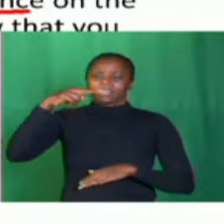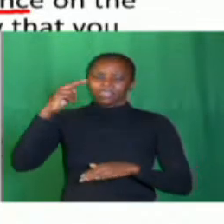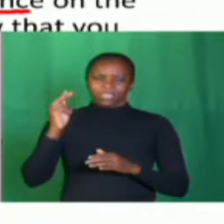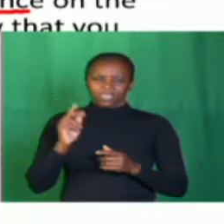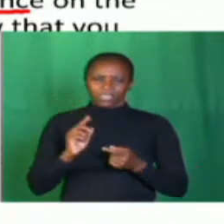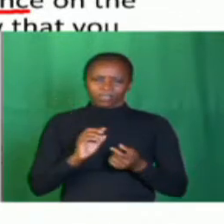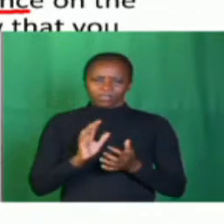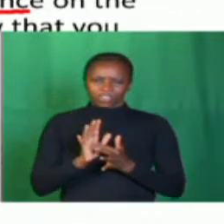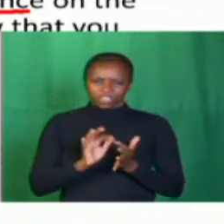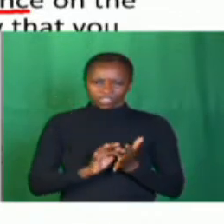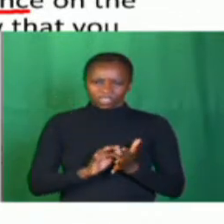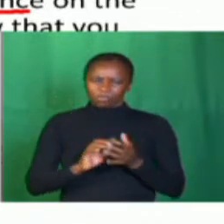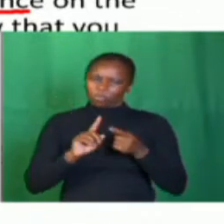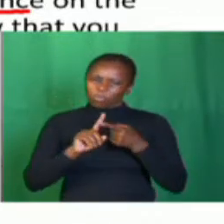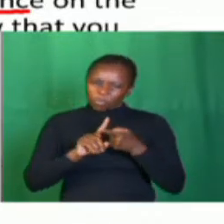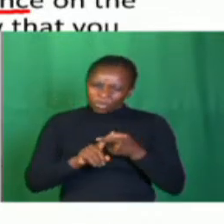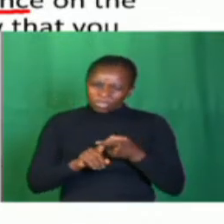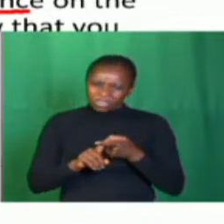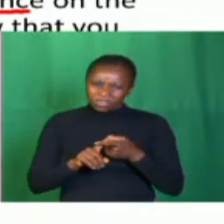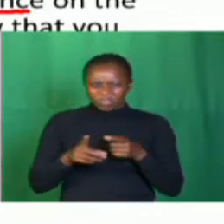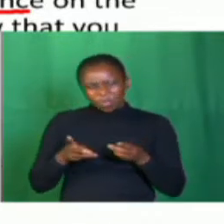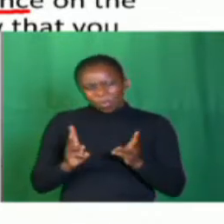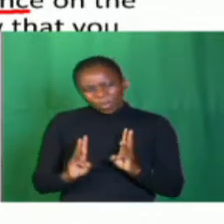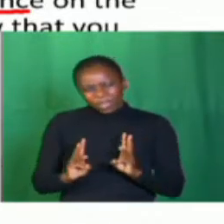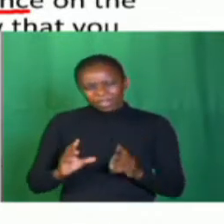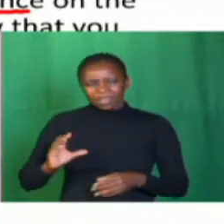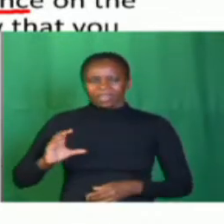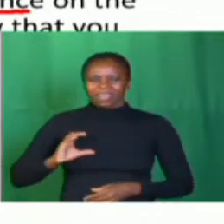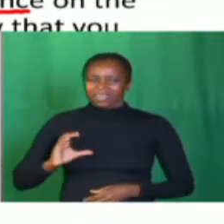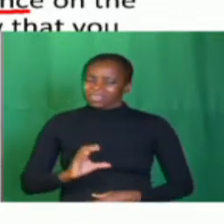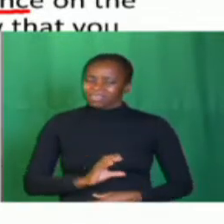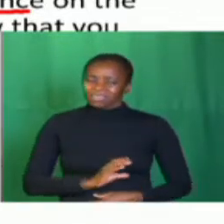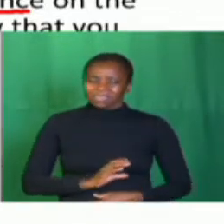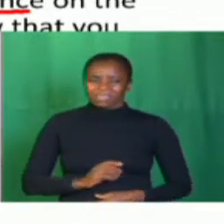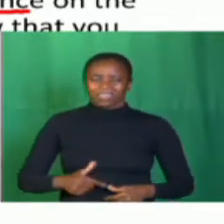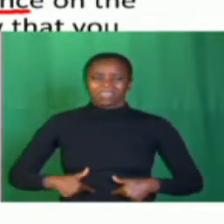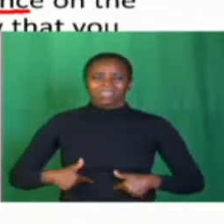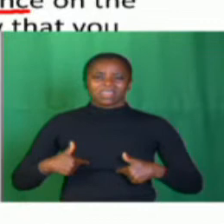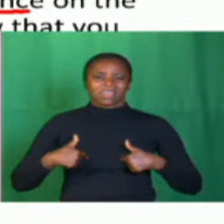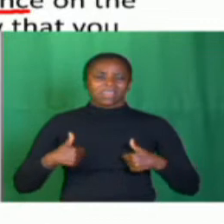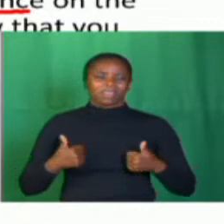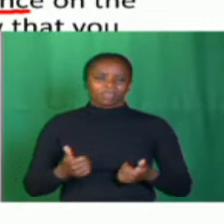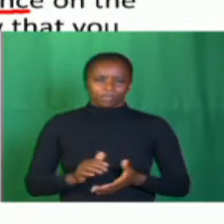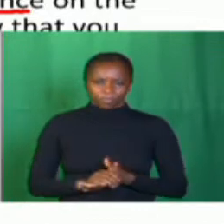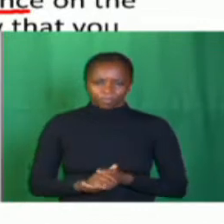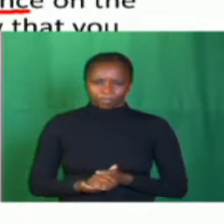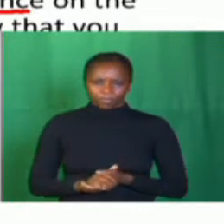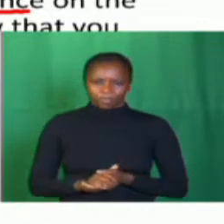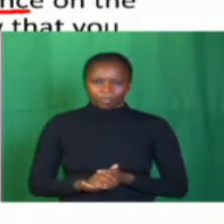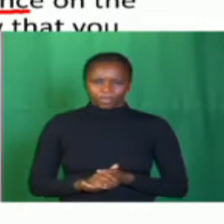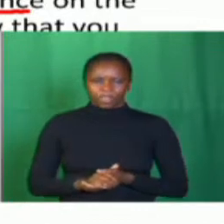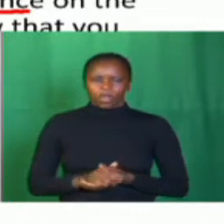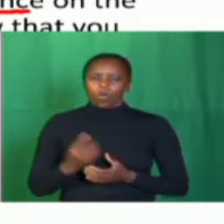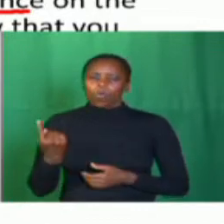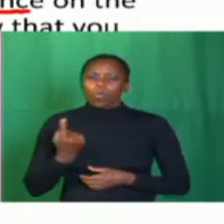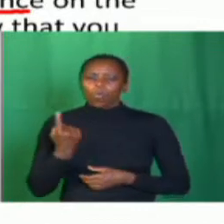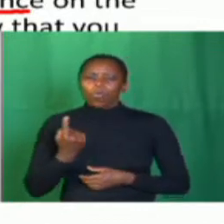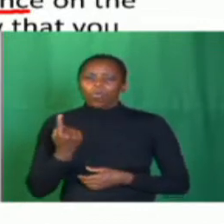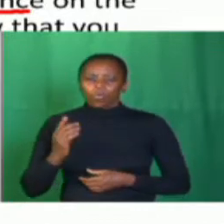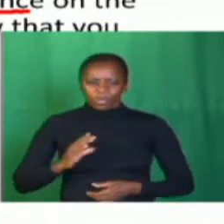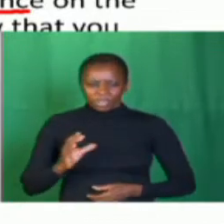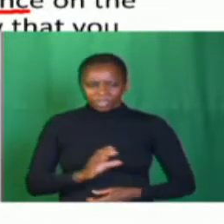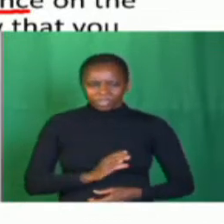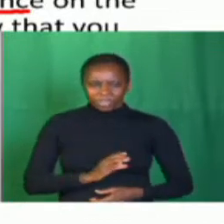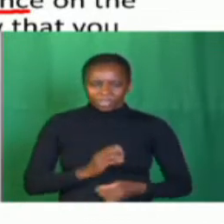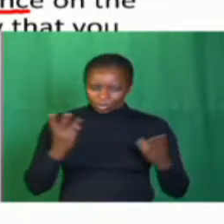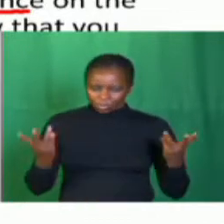the way Christians live? The Christians here are the Christians of this day. Do you think